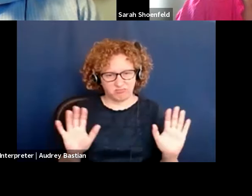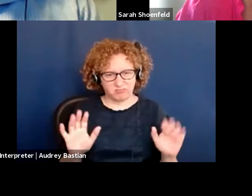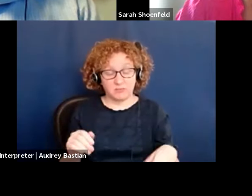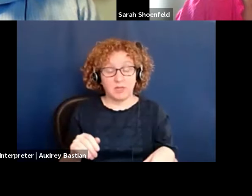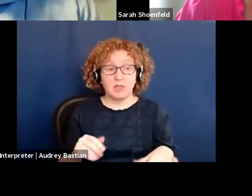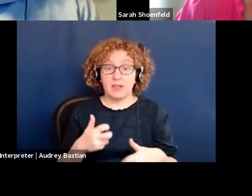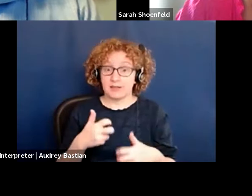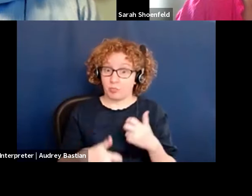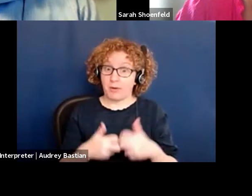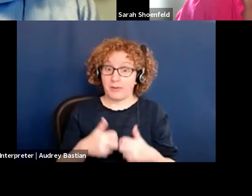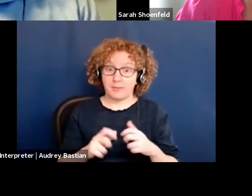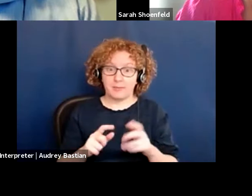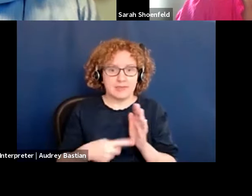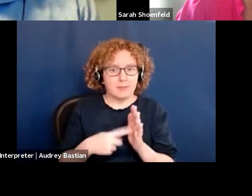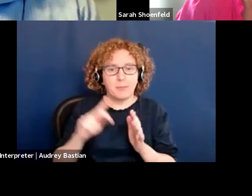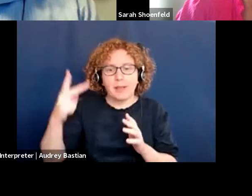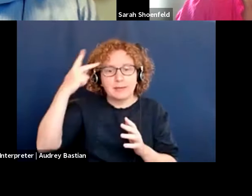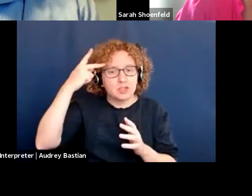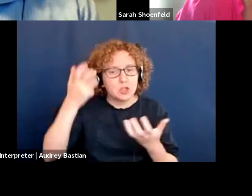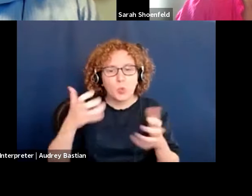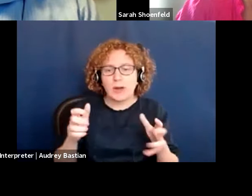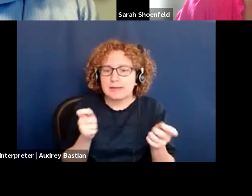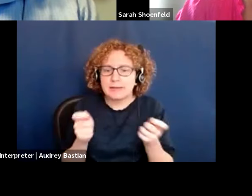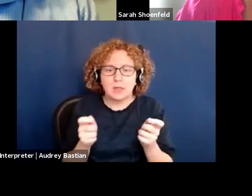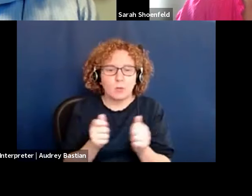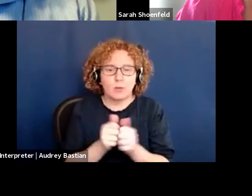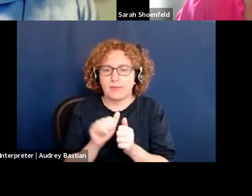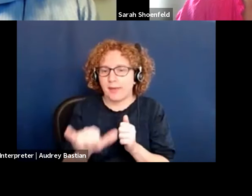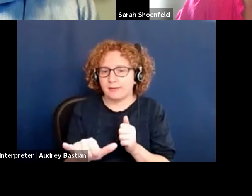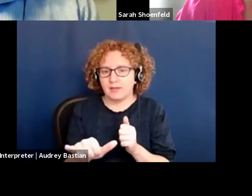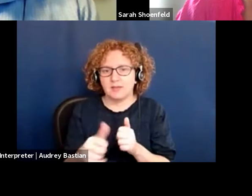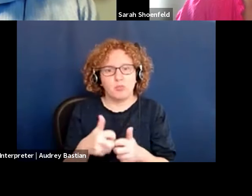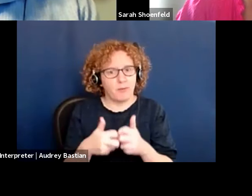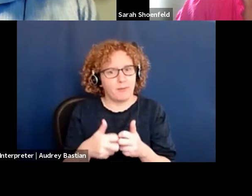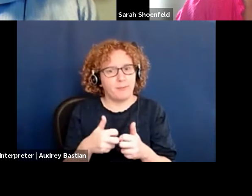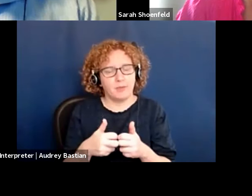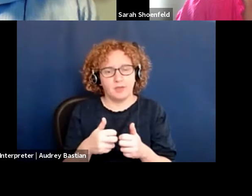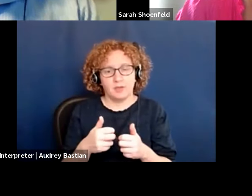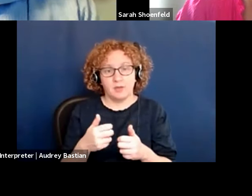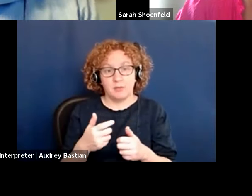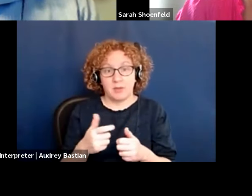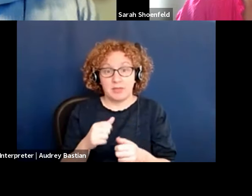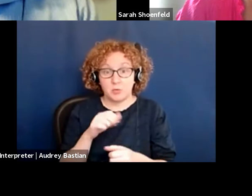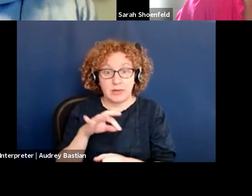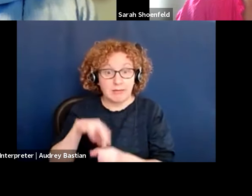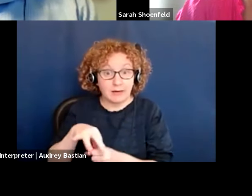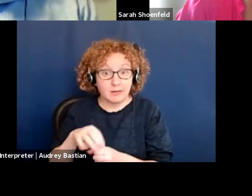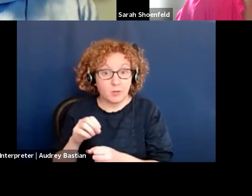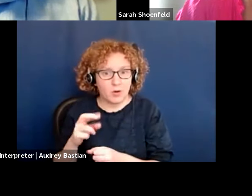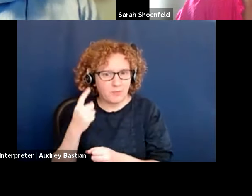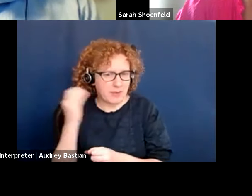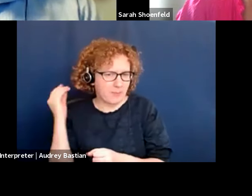our politicians don't want to deal with things. It's a problem. It might not get them elected, or they have something in